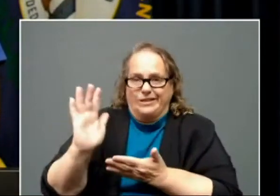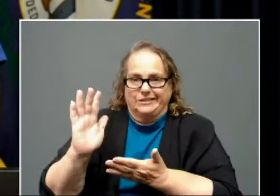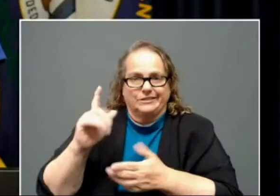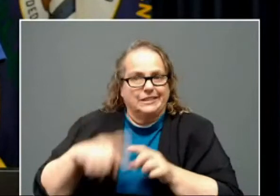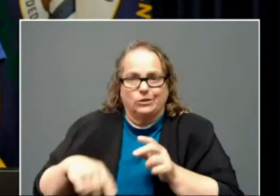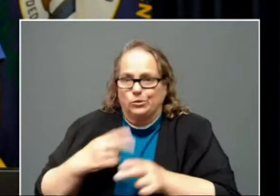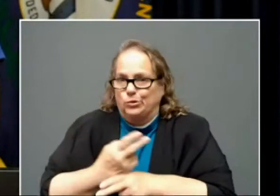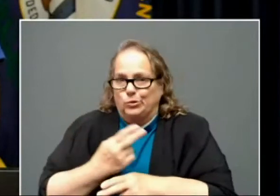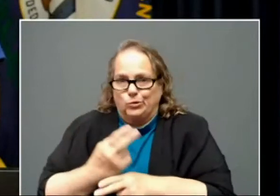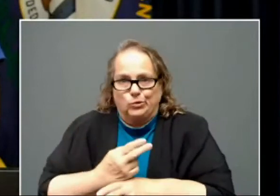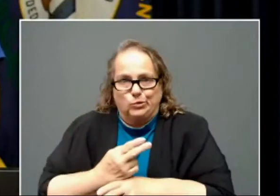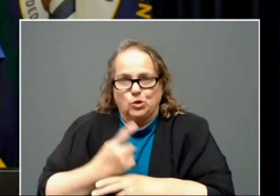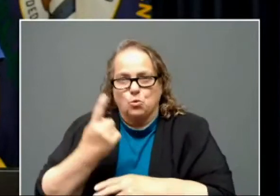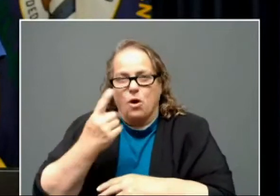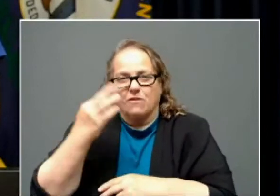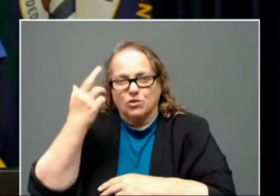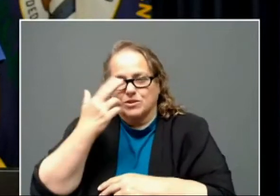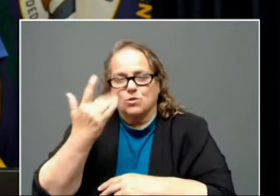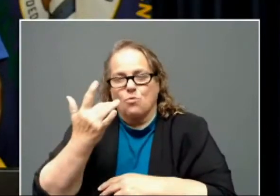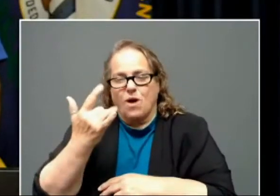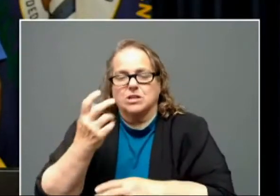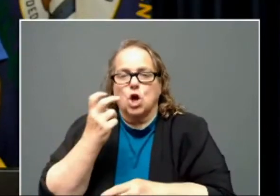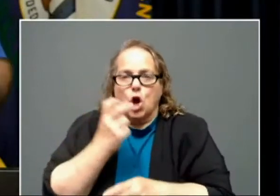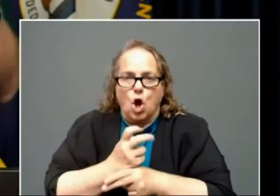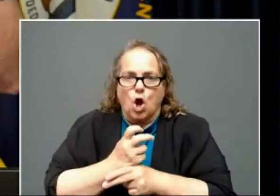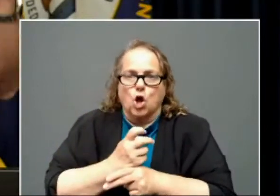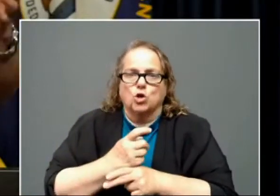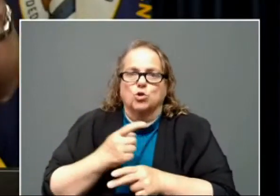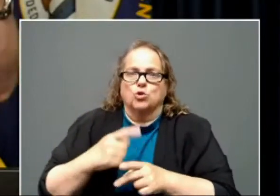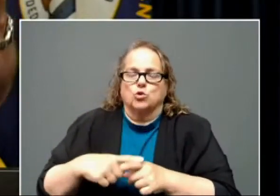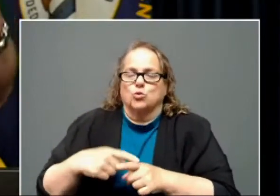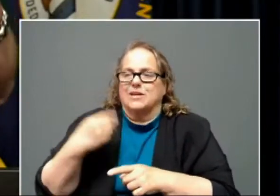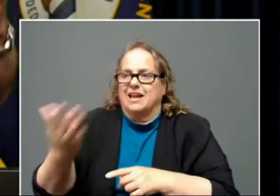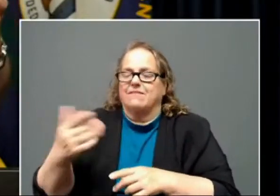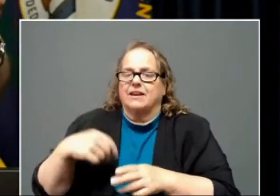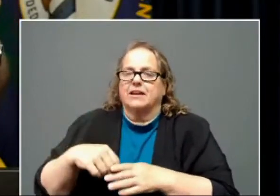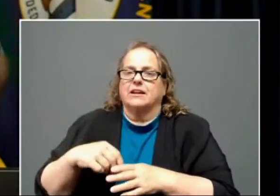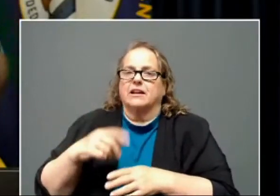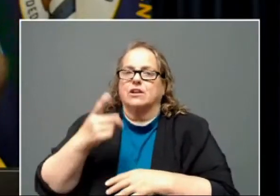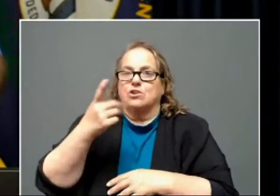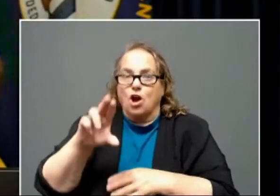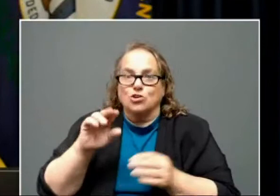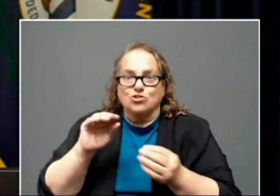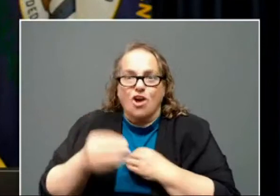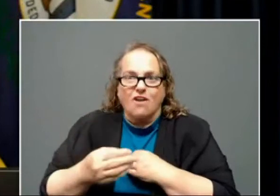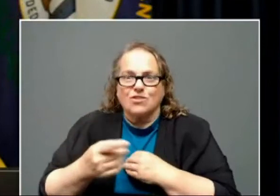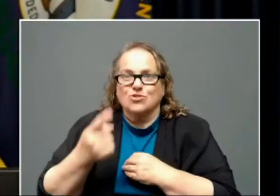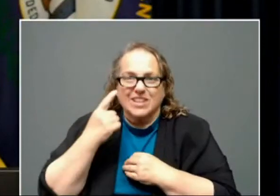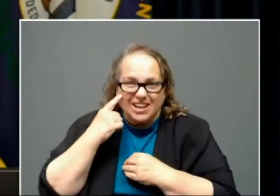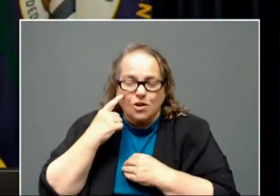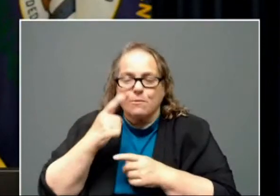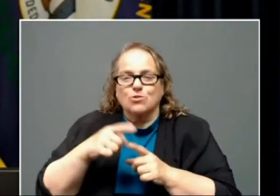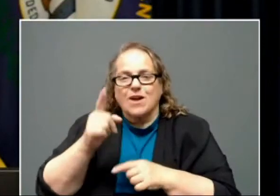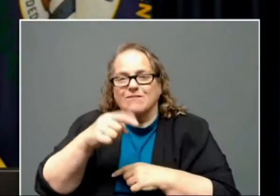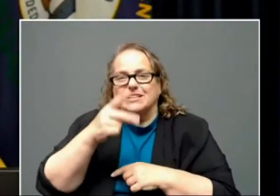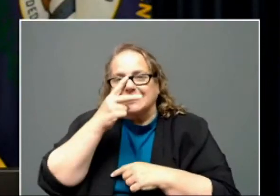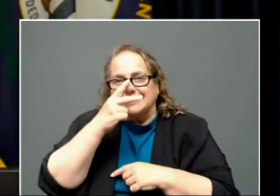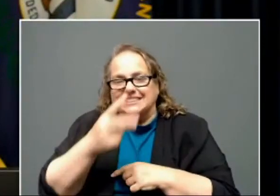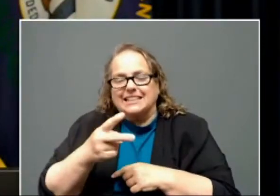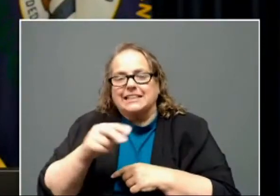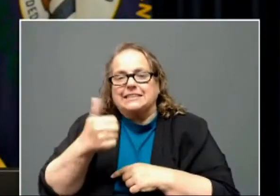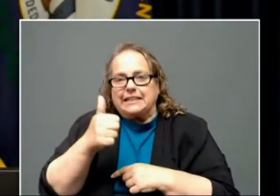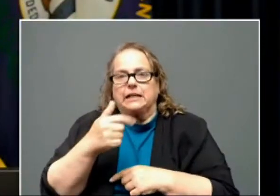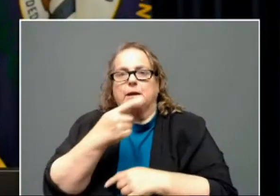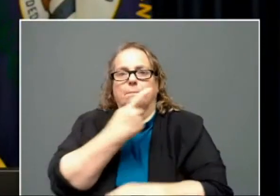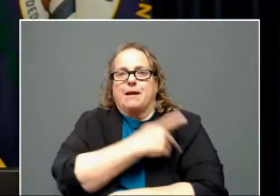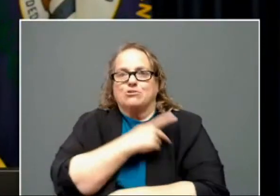reasons it's really hard to get it in primary care physicians' offices. We all hear about that, but you got to be able to see at least 10 patients that day